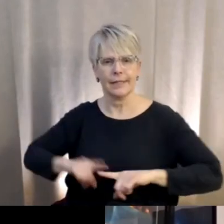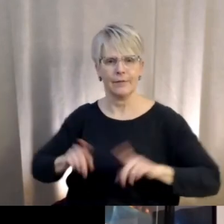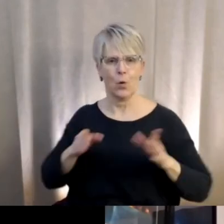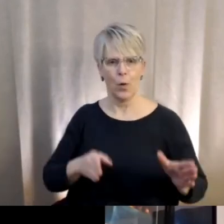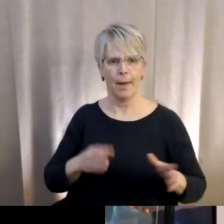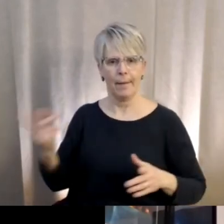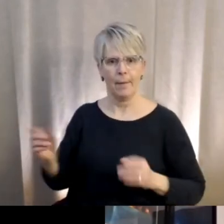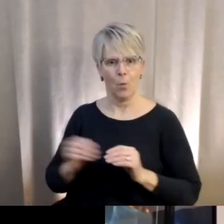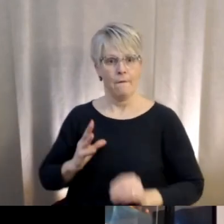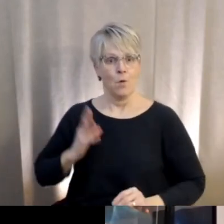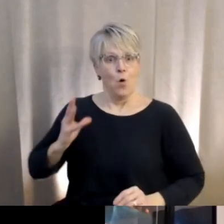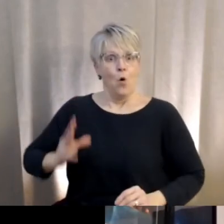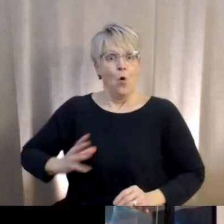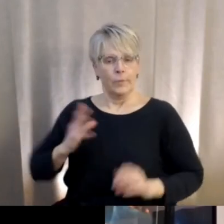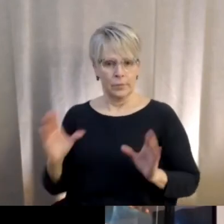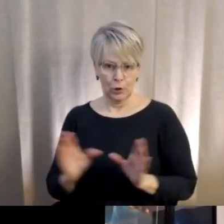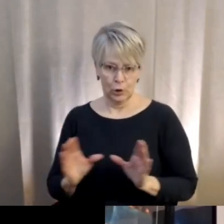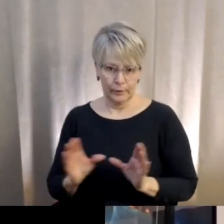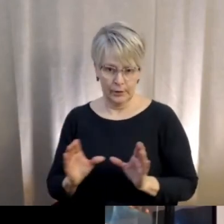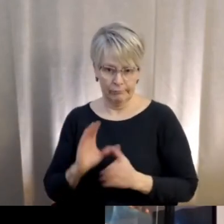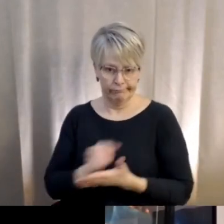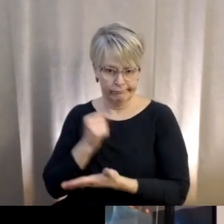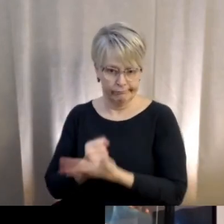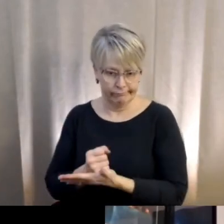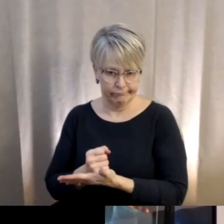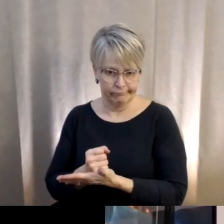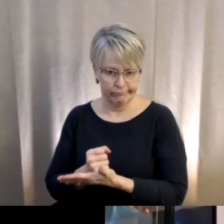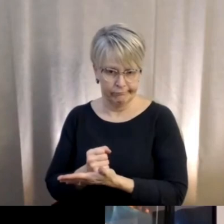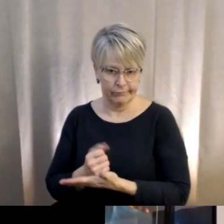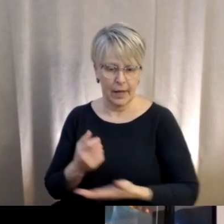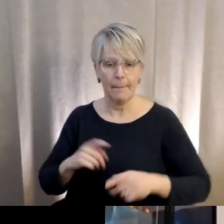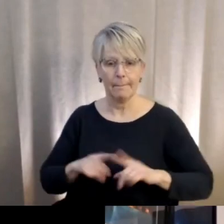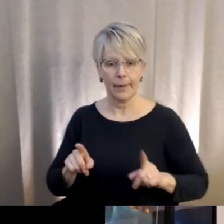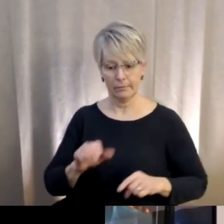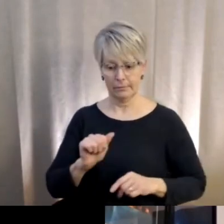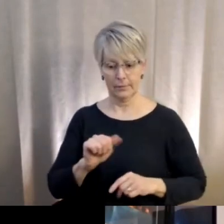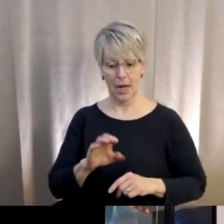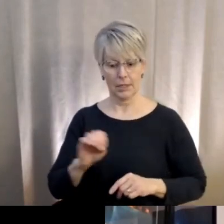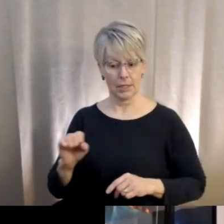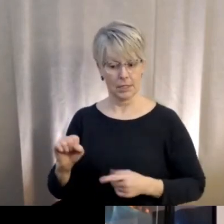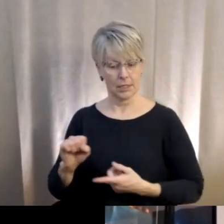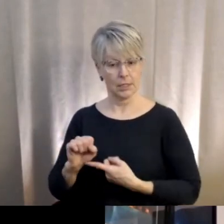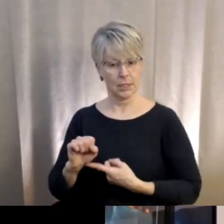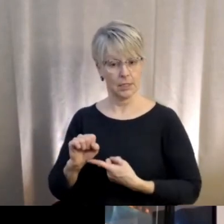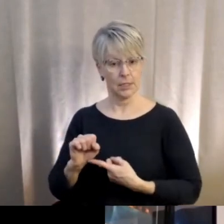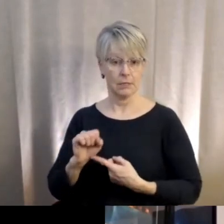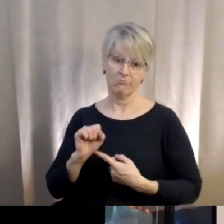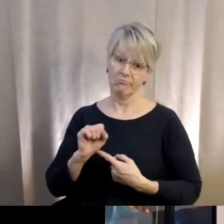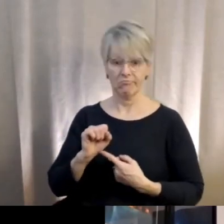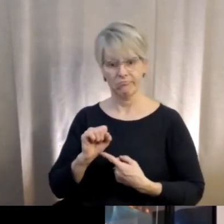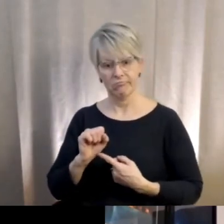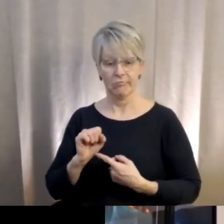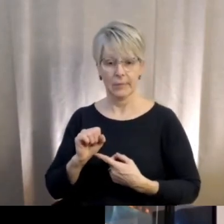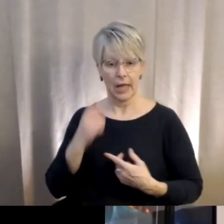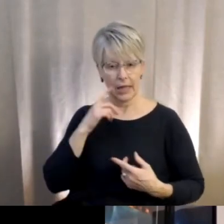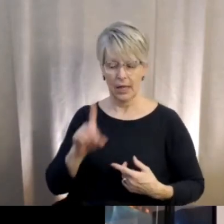more formal. But it's things like in any access situation, I think, and Derek,